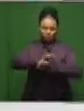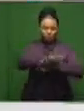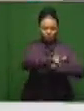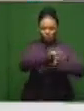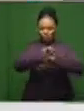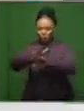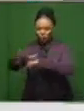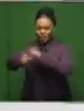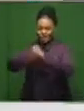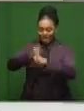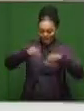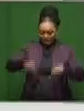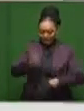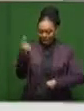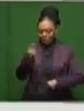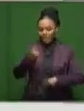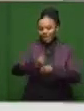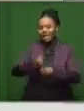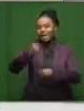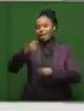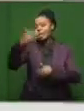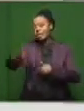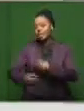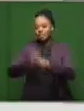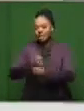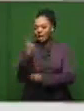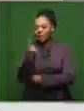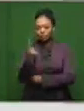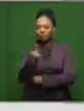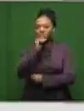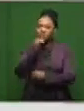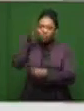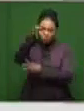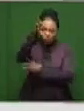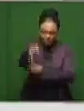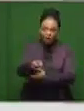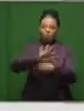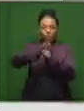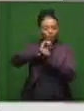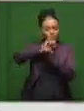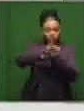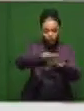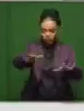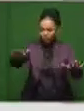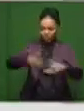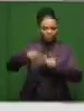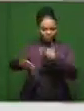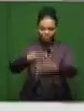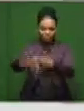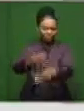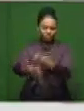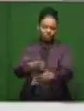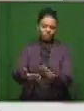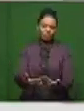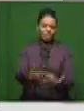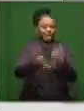this year and next year but but into the future we absolutely have to get vaccines and we have to get them into countries such as south